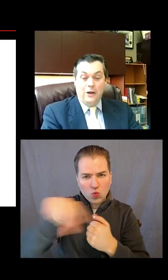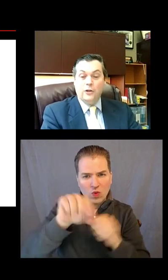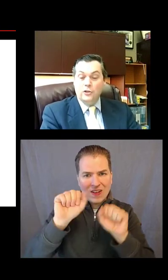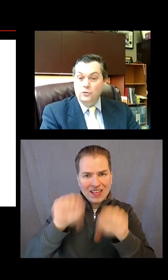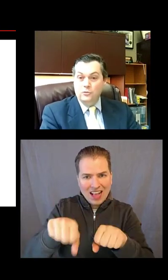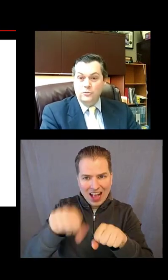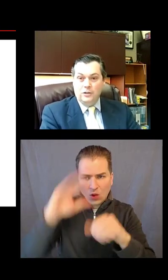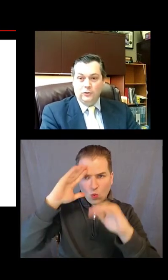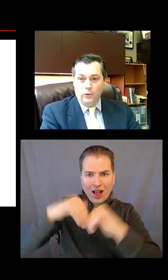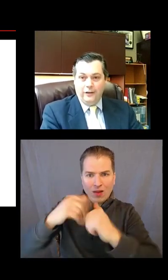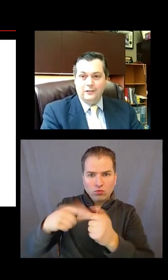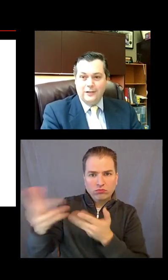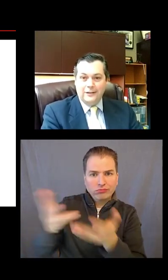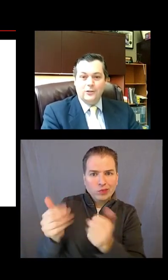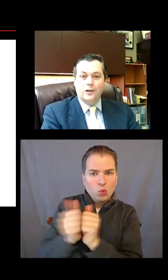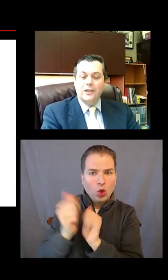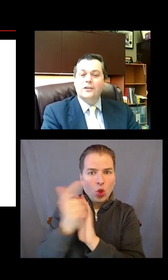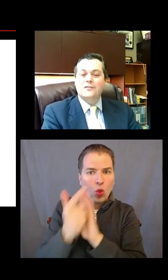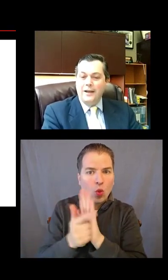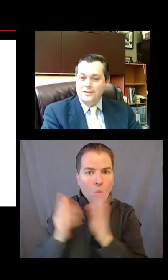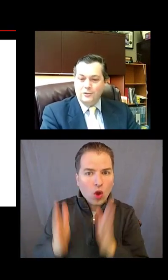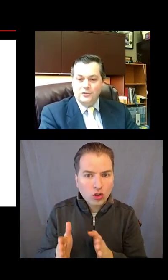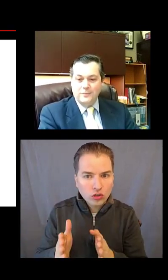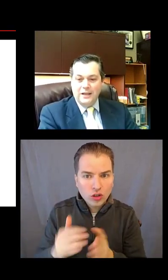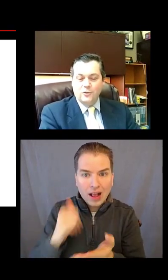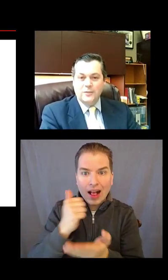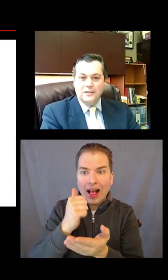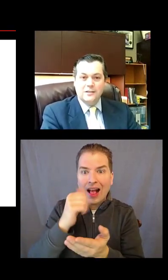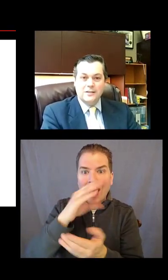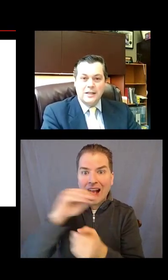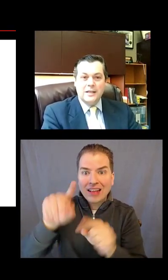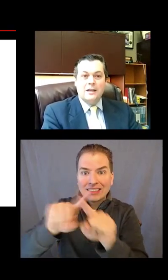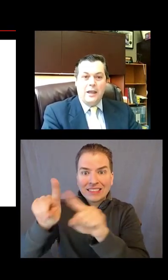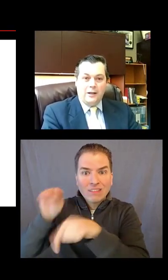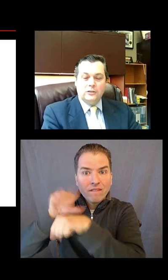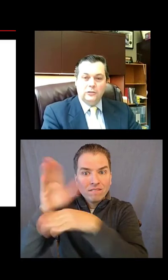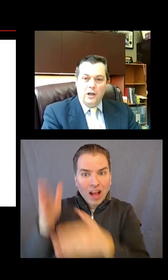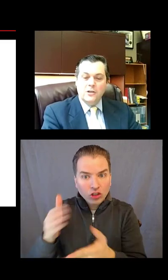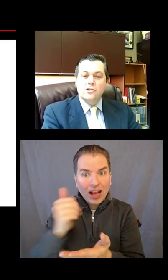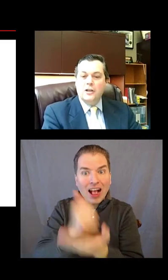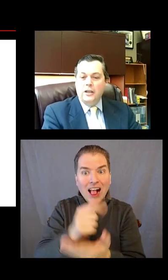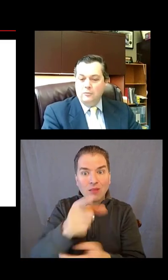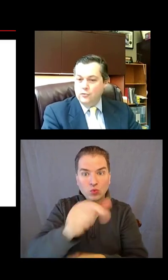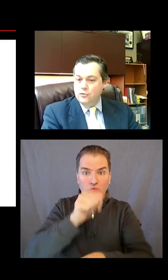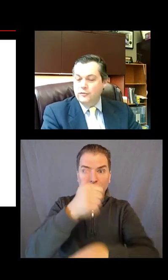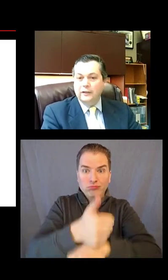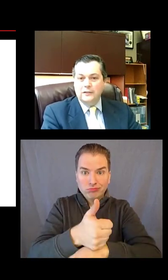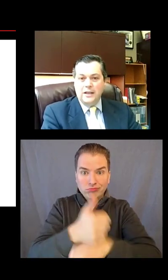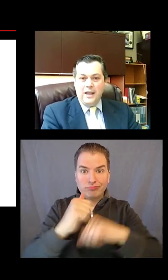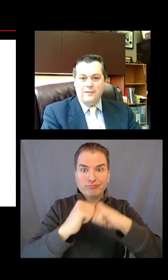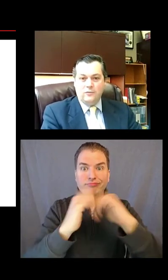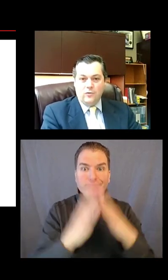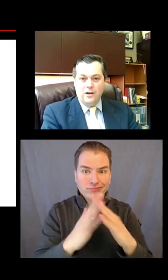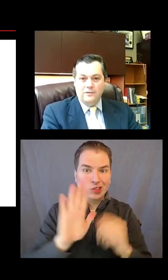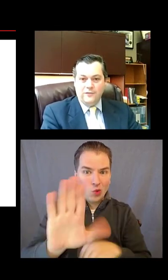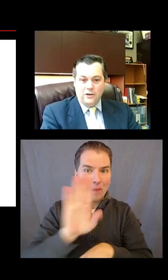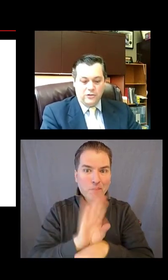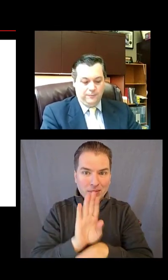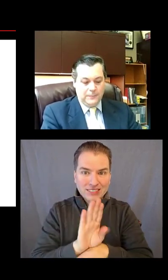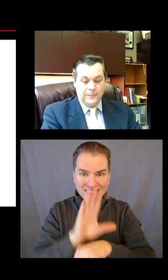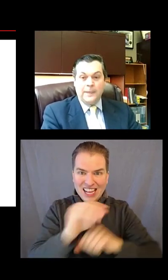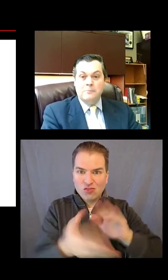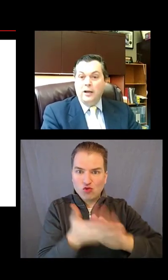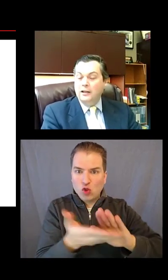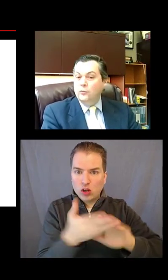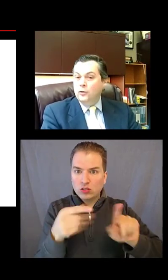one, how to use a lawyer and your other advisors to make your business actually launch, improve it, have it run and